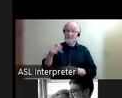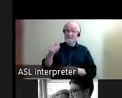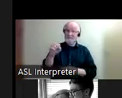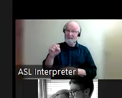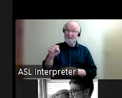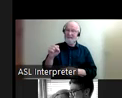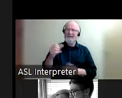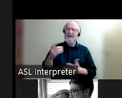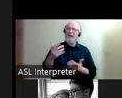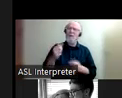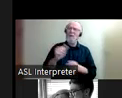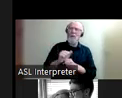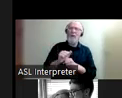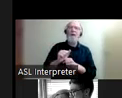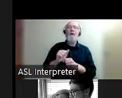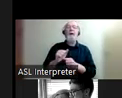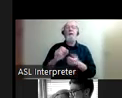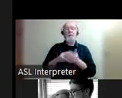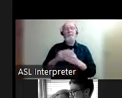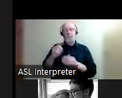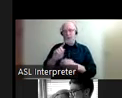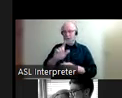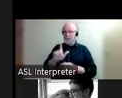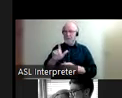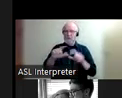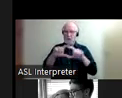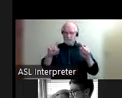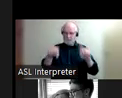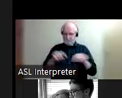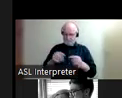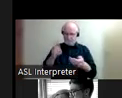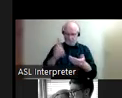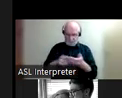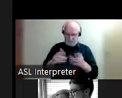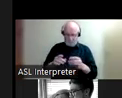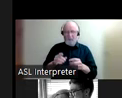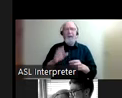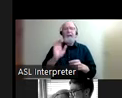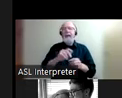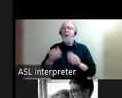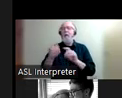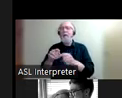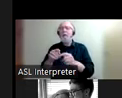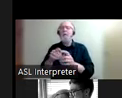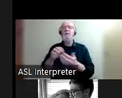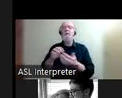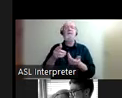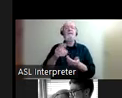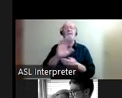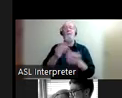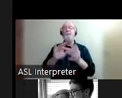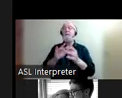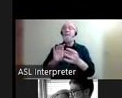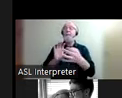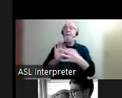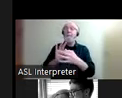you have to be registered for your library card, and then you go onto the website and click Book a Pass, and you